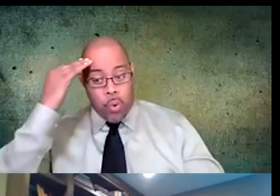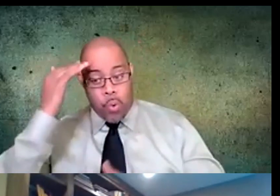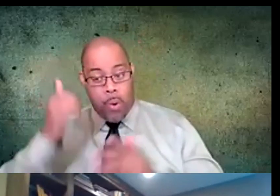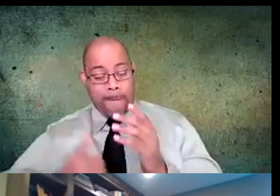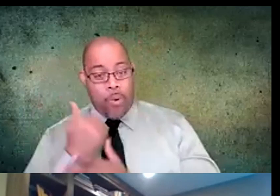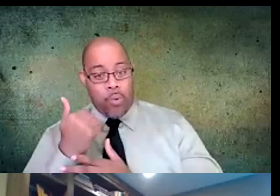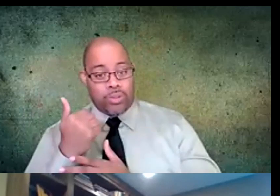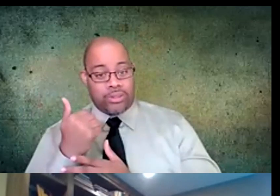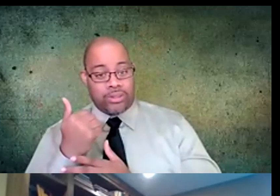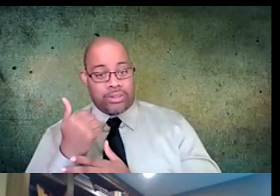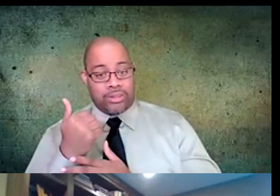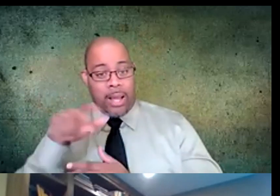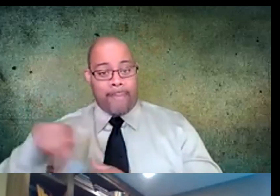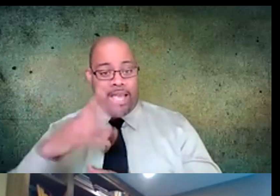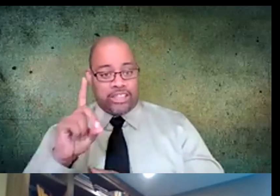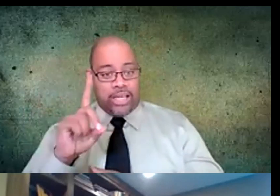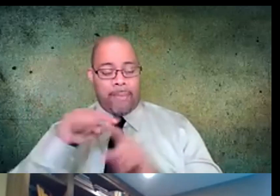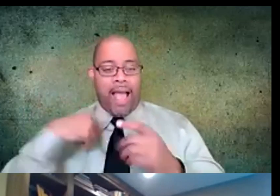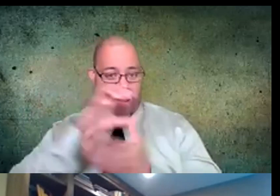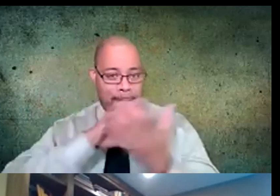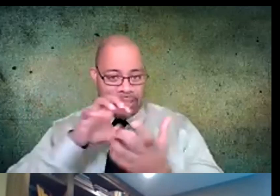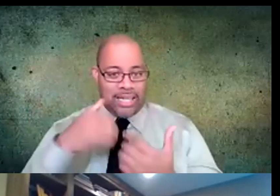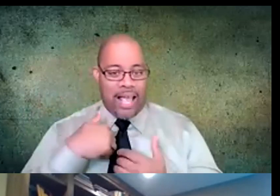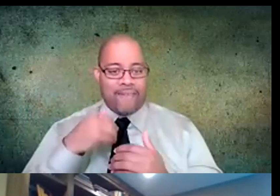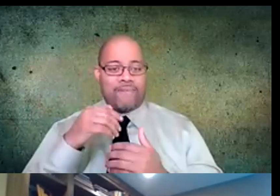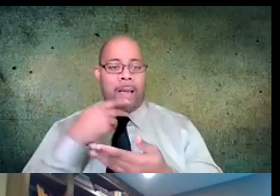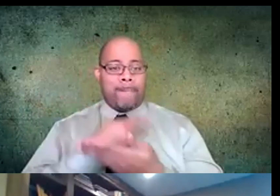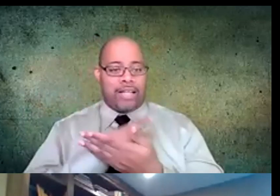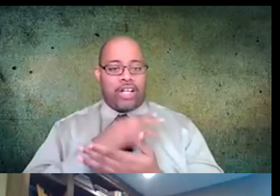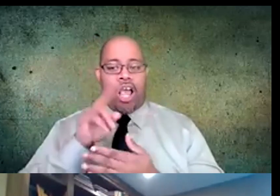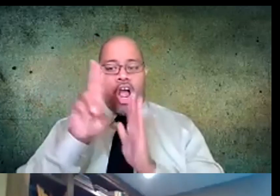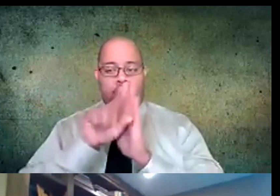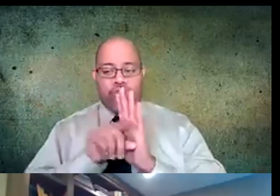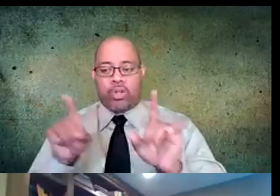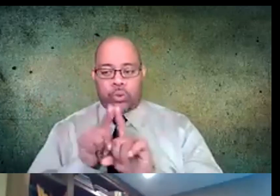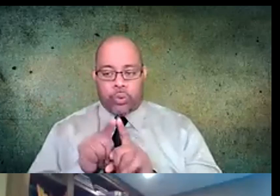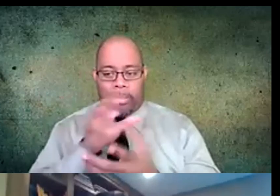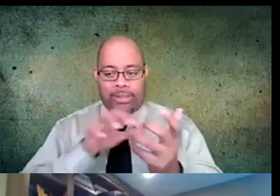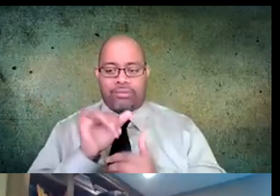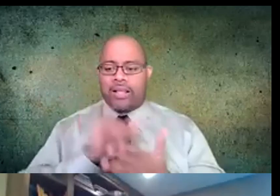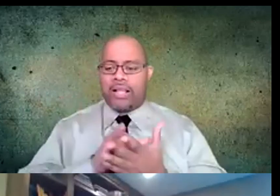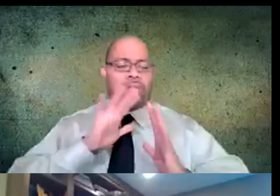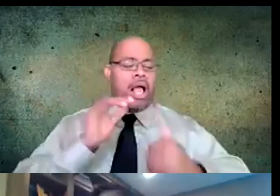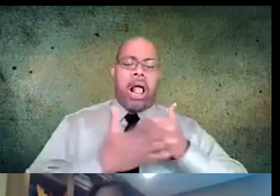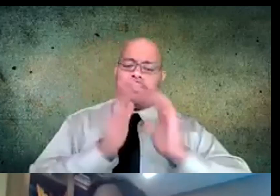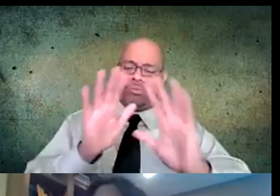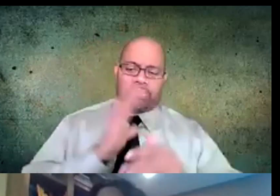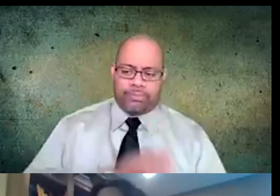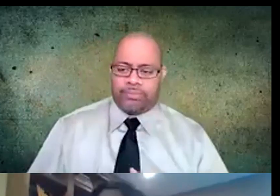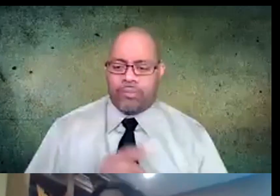mostly PhD, but there is a mix. So there is masters and undergraduate as well. Got it. That's very helpful. So I